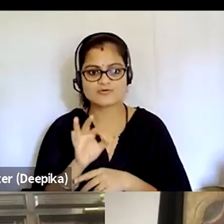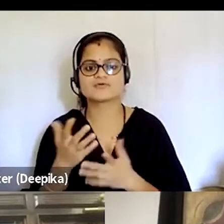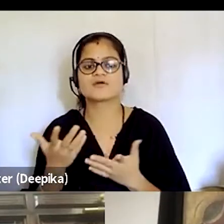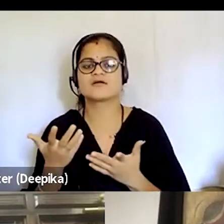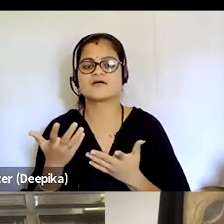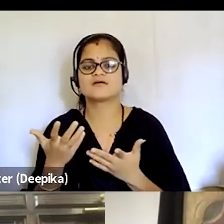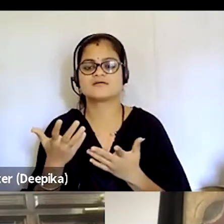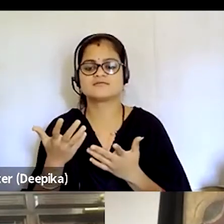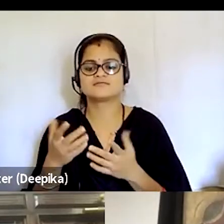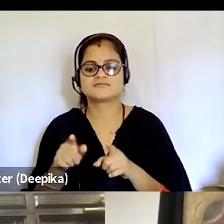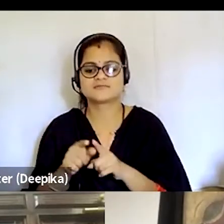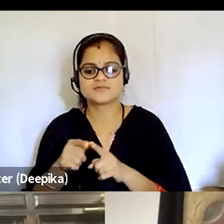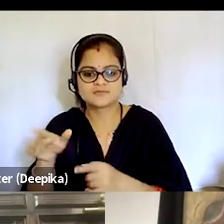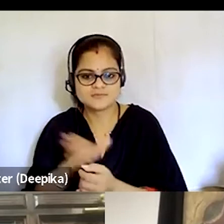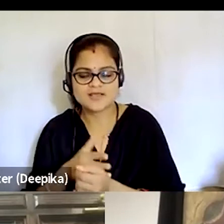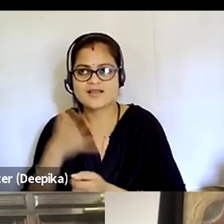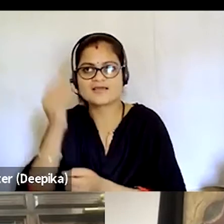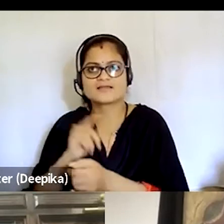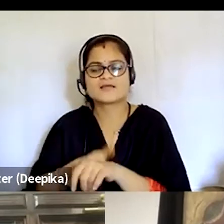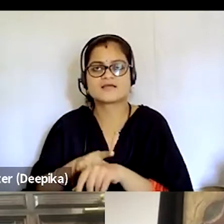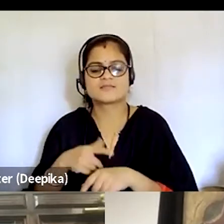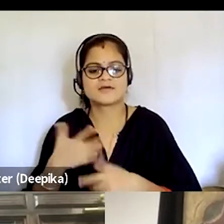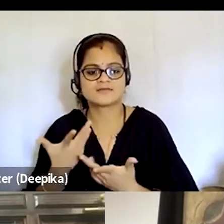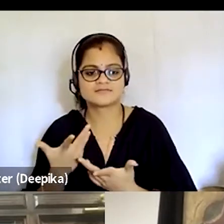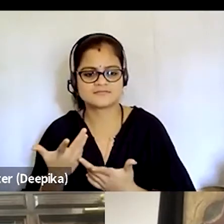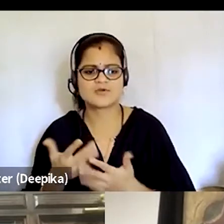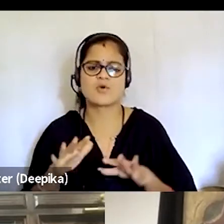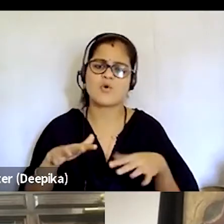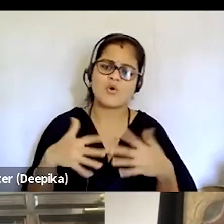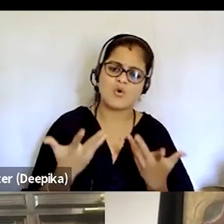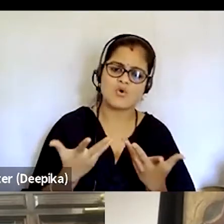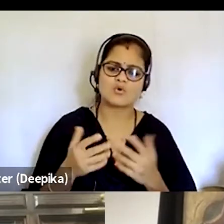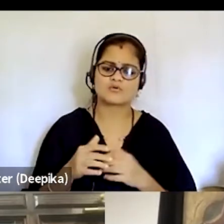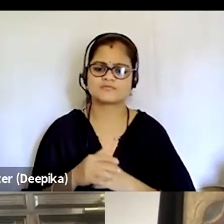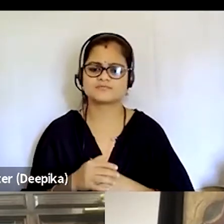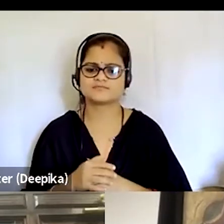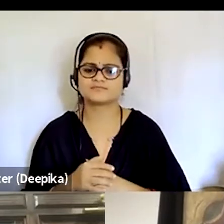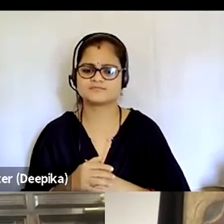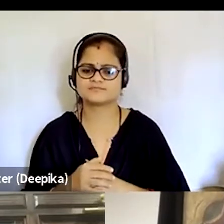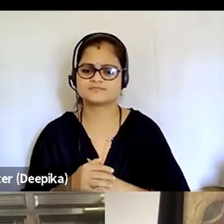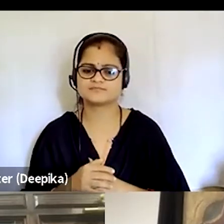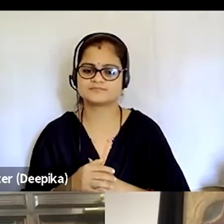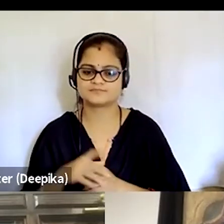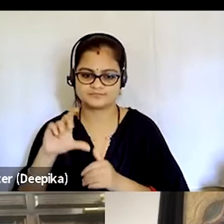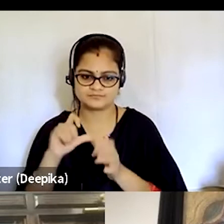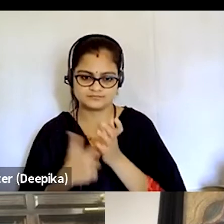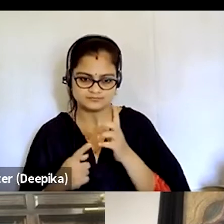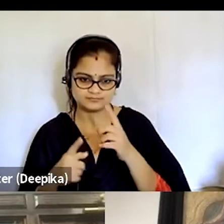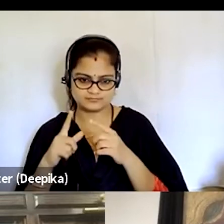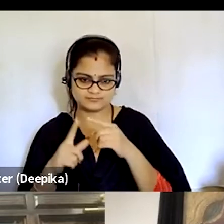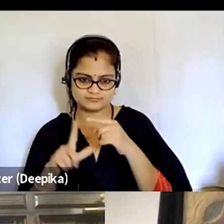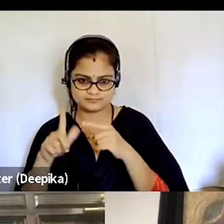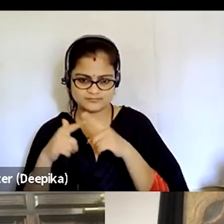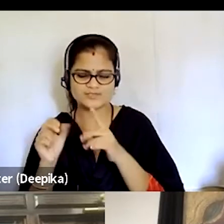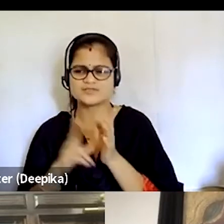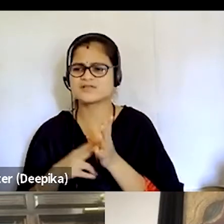sing at the karaoke night? Or again, was it a mixed bag? It was really a mixed